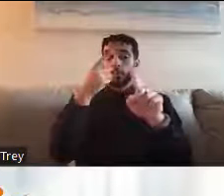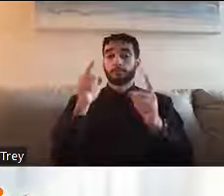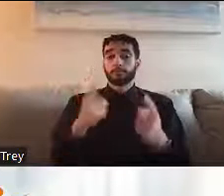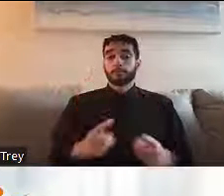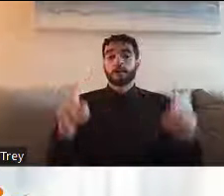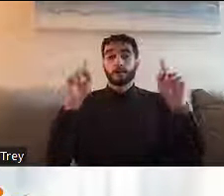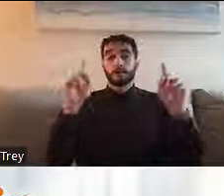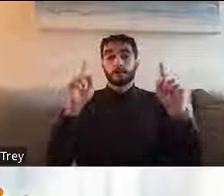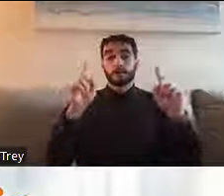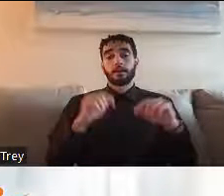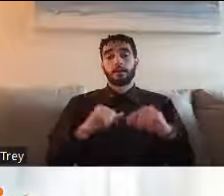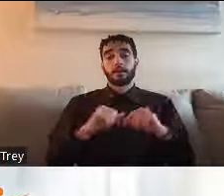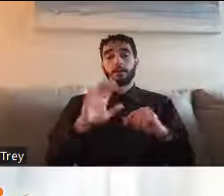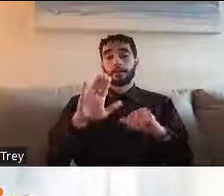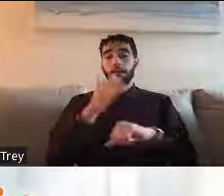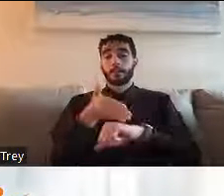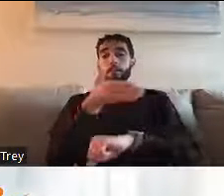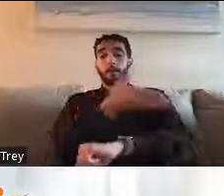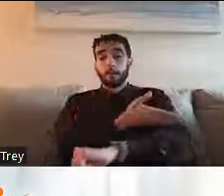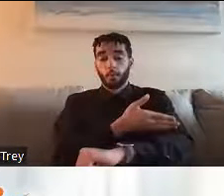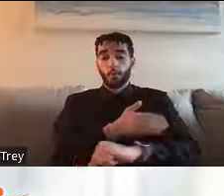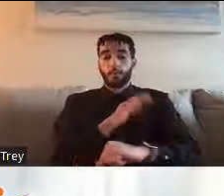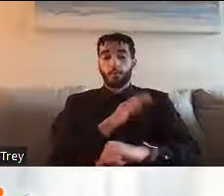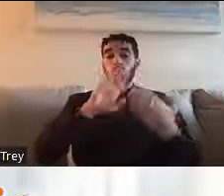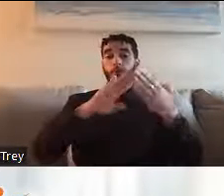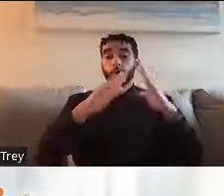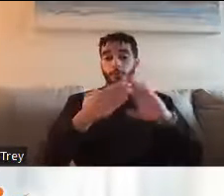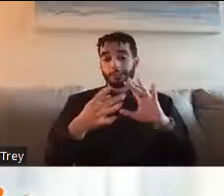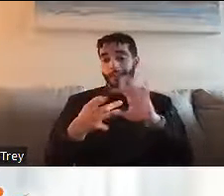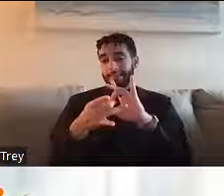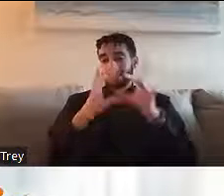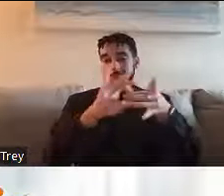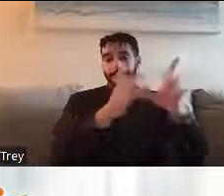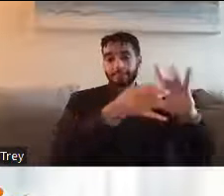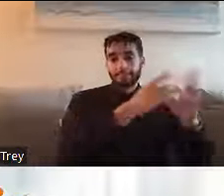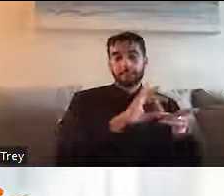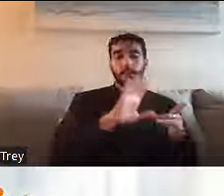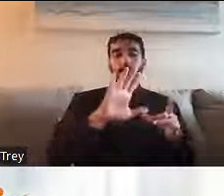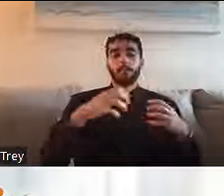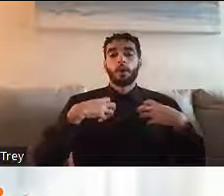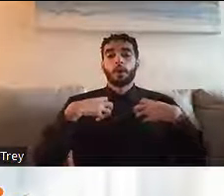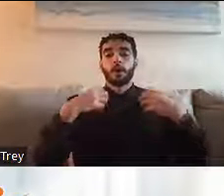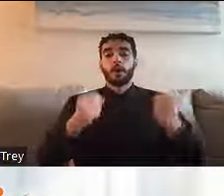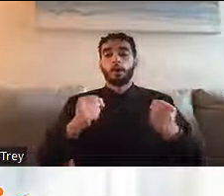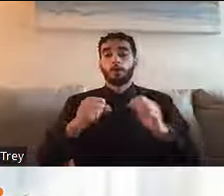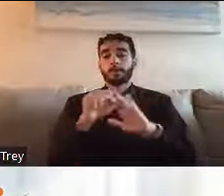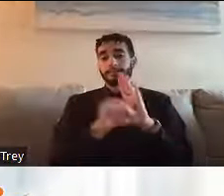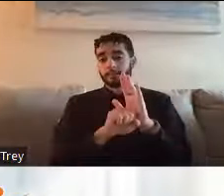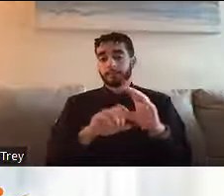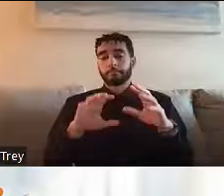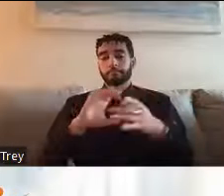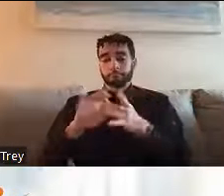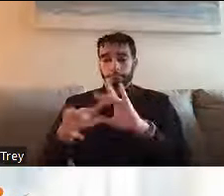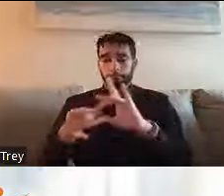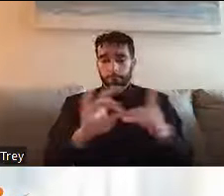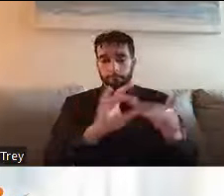but not limited to the improvement of community and clinical linkages among healthcare systems and existing services, public